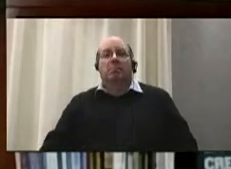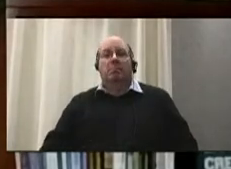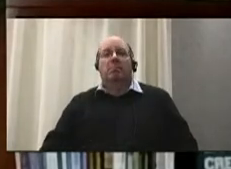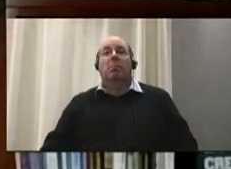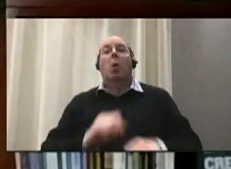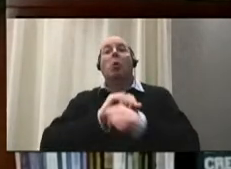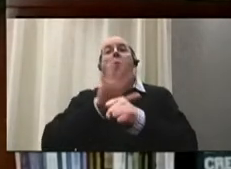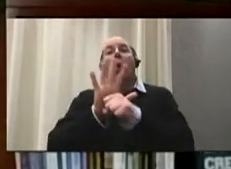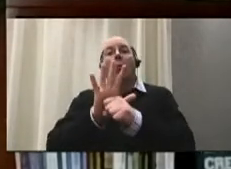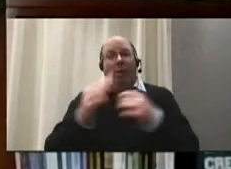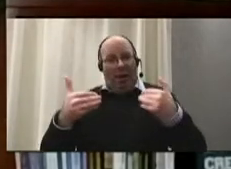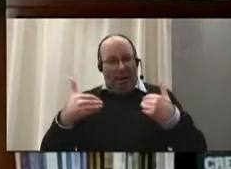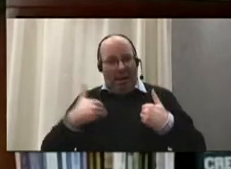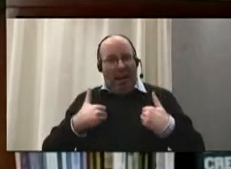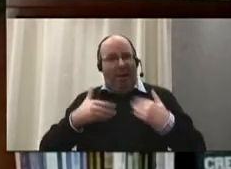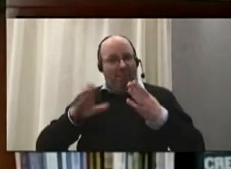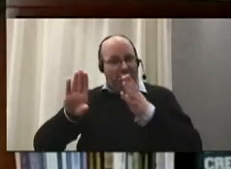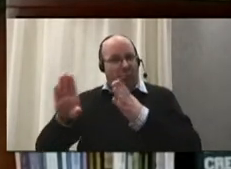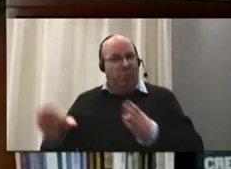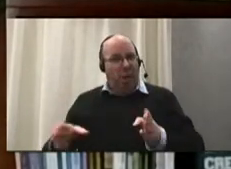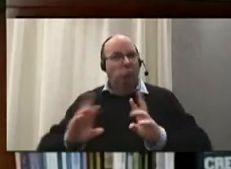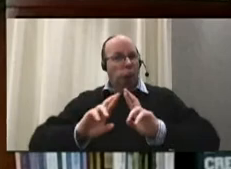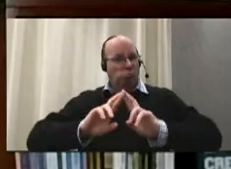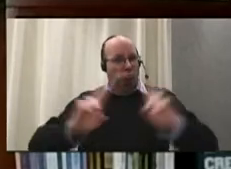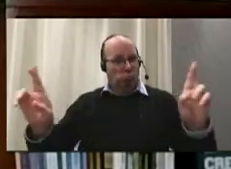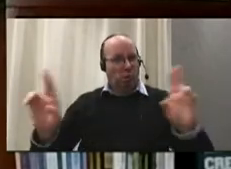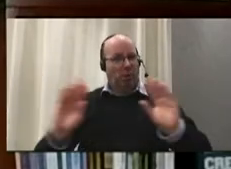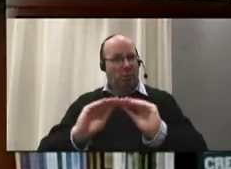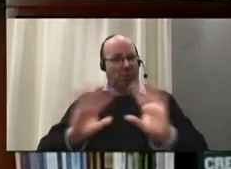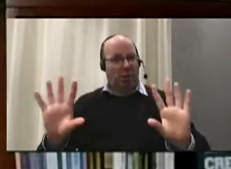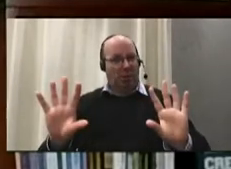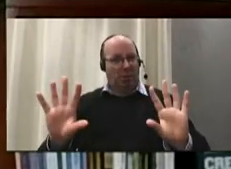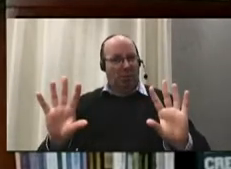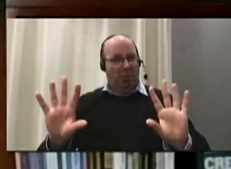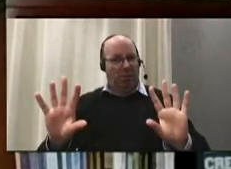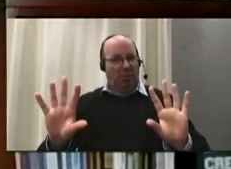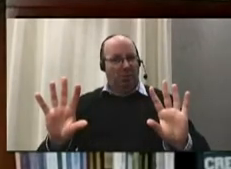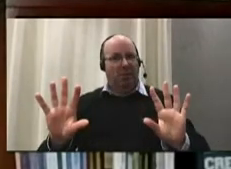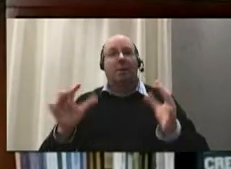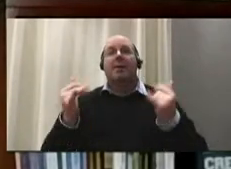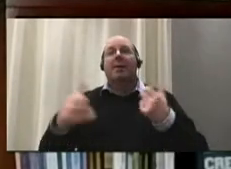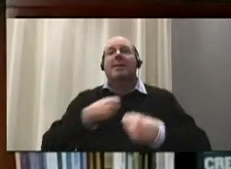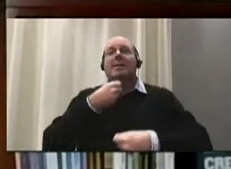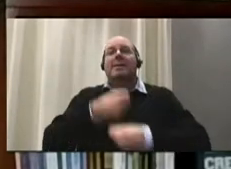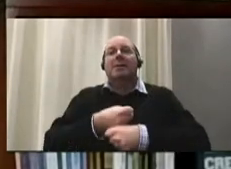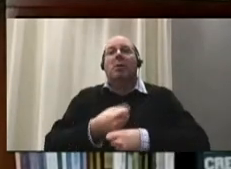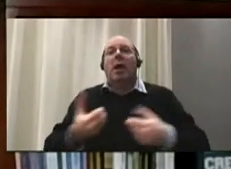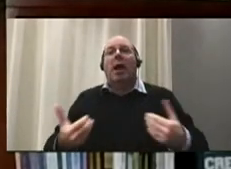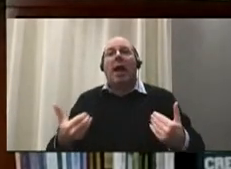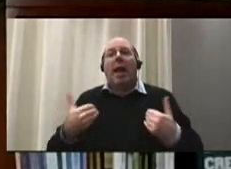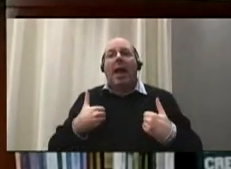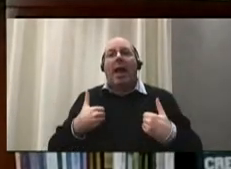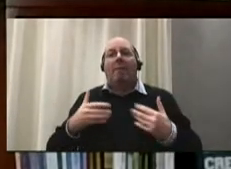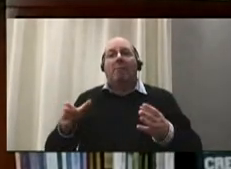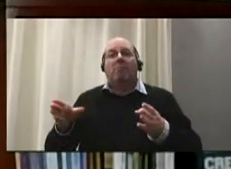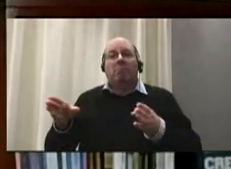had a plan. We started out this year sharing that we had a contingency plan in case things came up. What we didn't know is that every